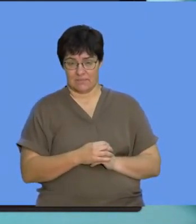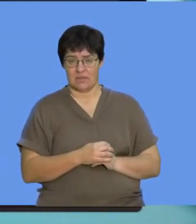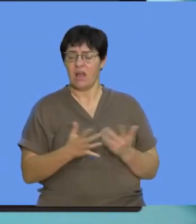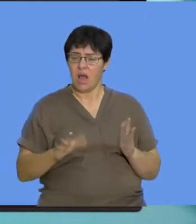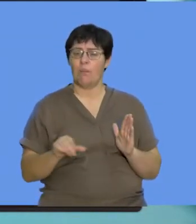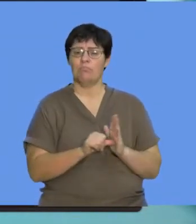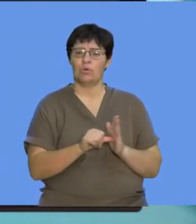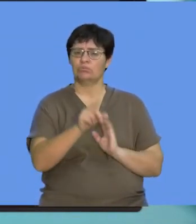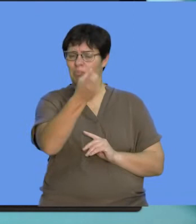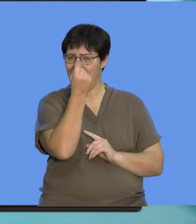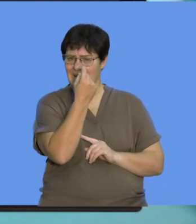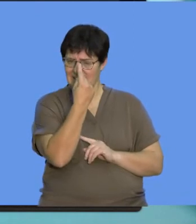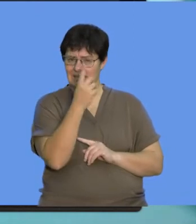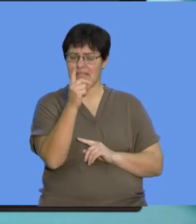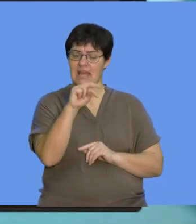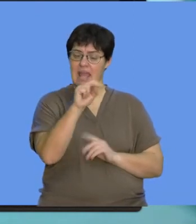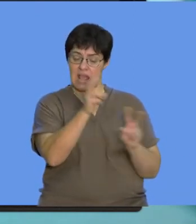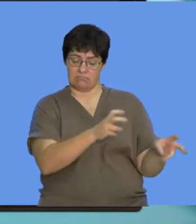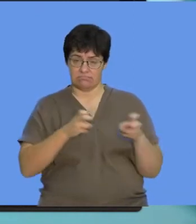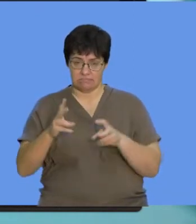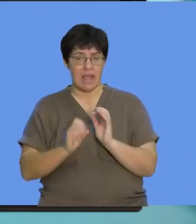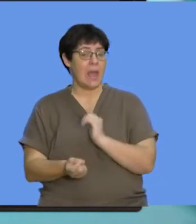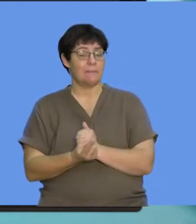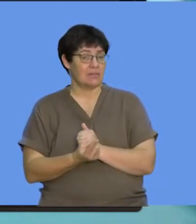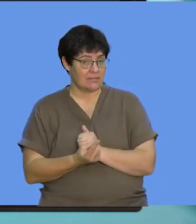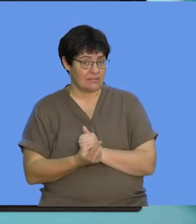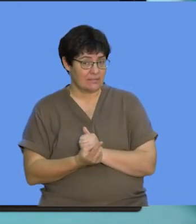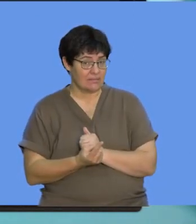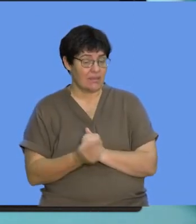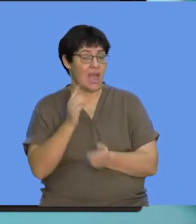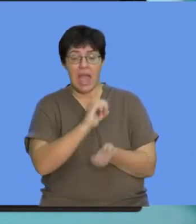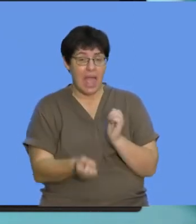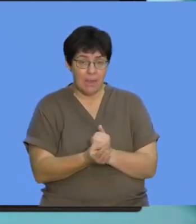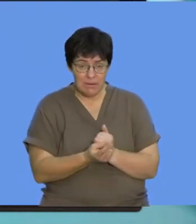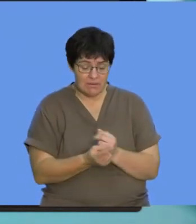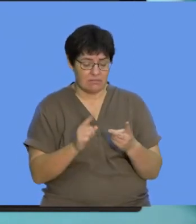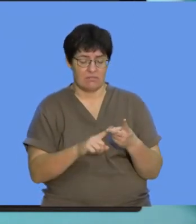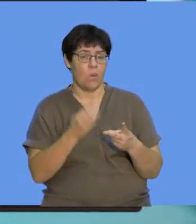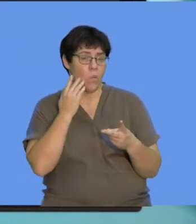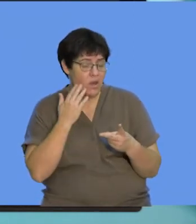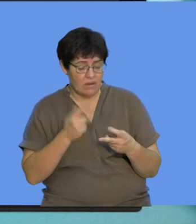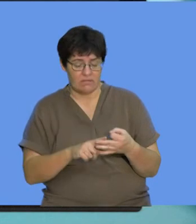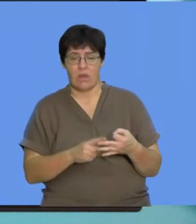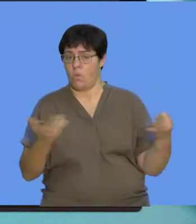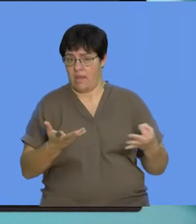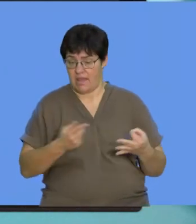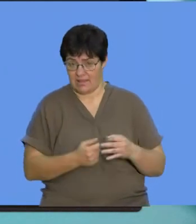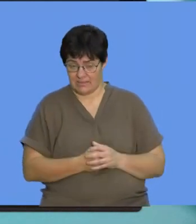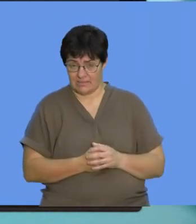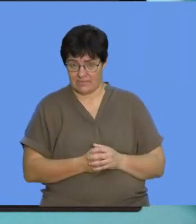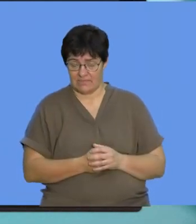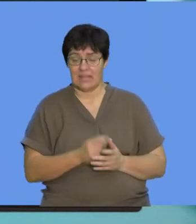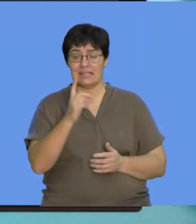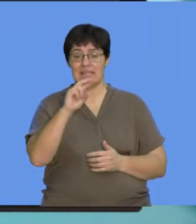acid in the cell. It's important that we understand that DNA replication takes place, when it takes place, and where.